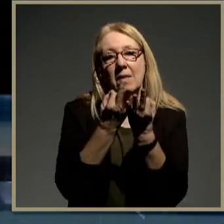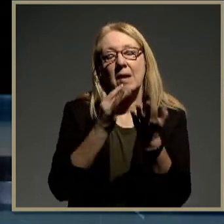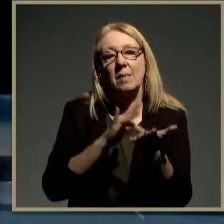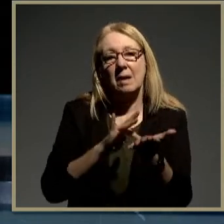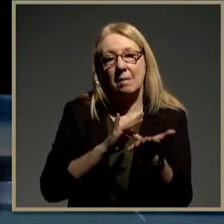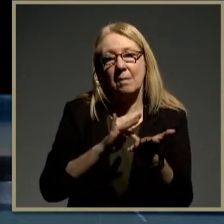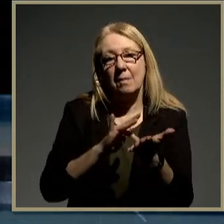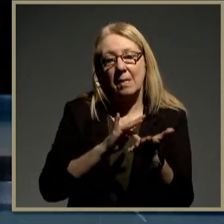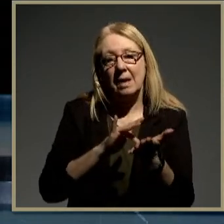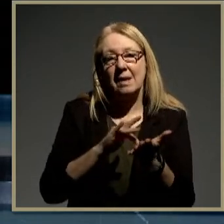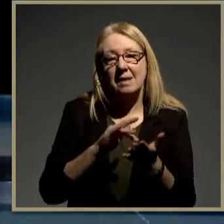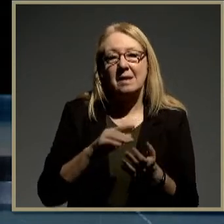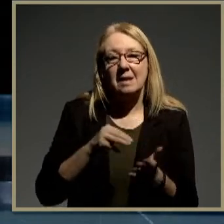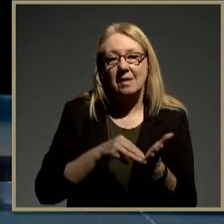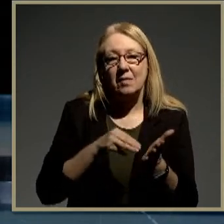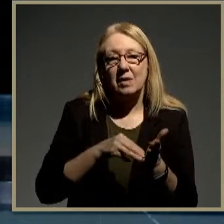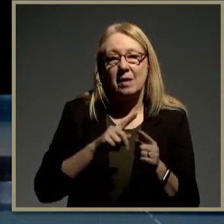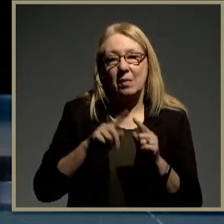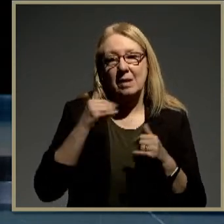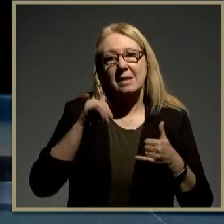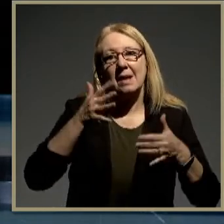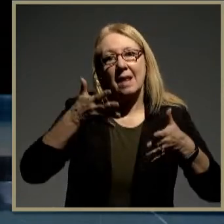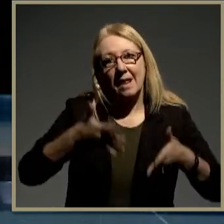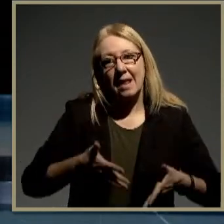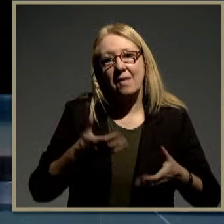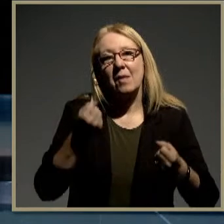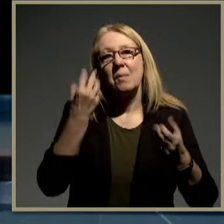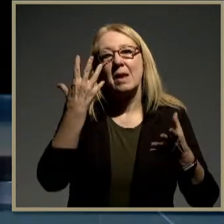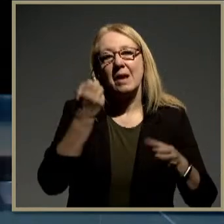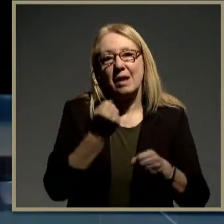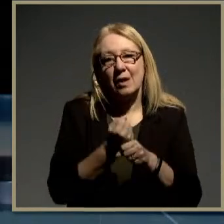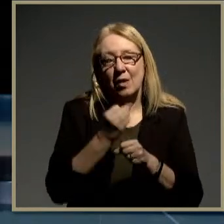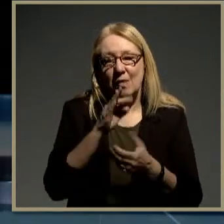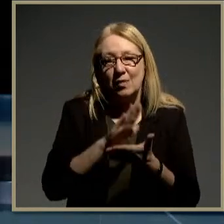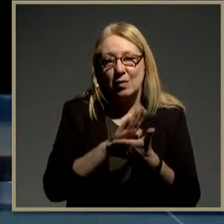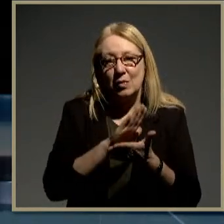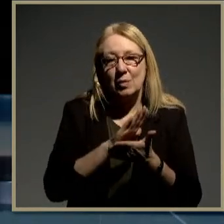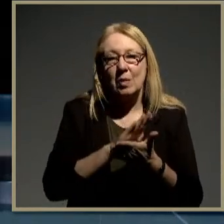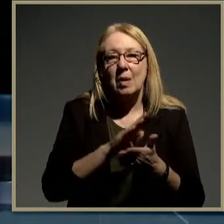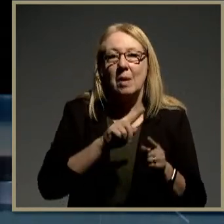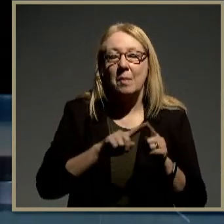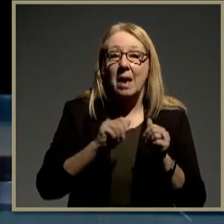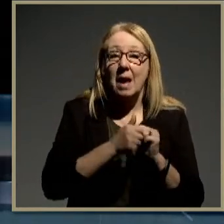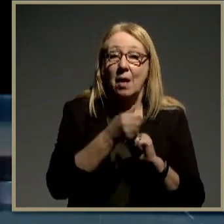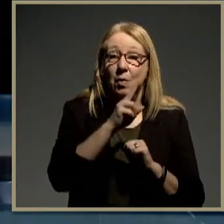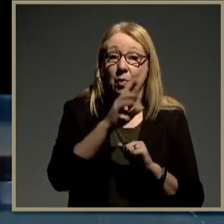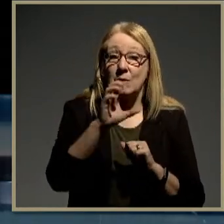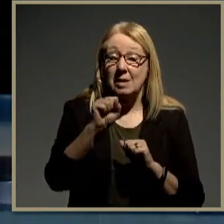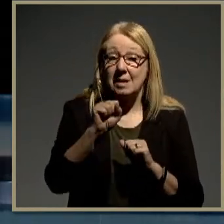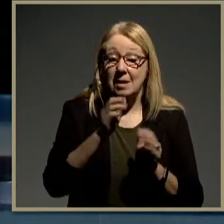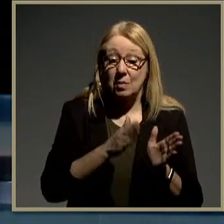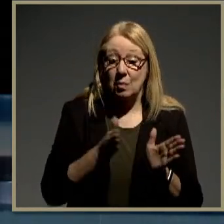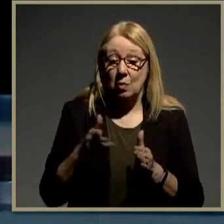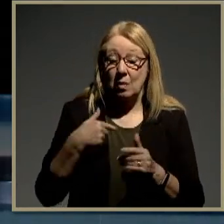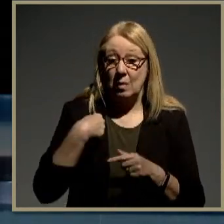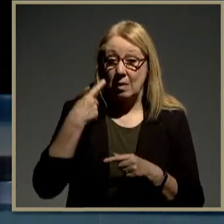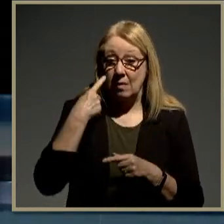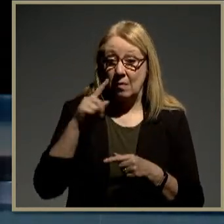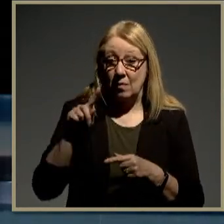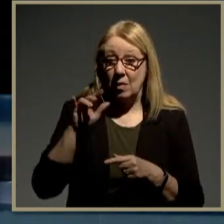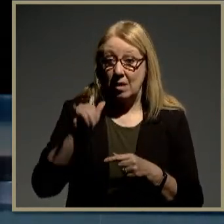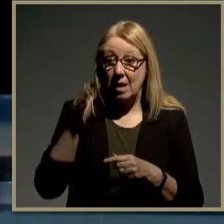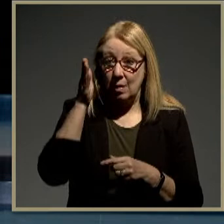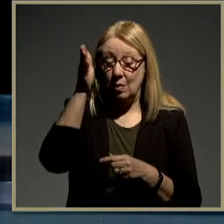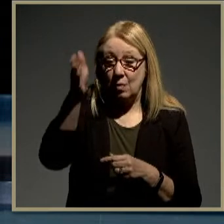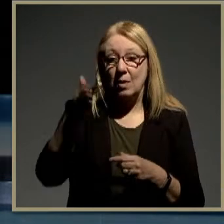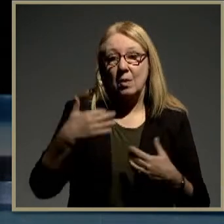school, 4 years of med school, 3 years residency. But the way that UCCS prepared me to be a physician is basically just helping